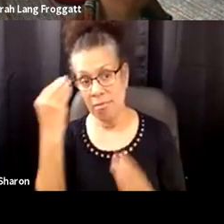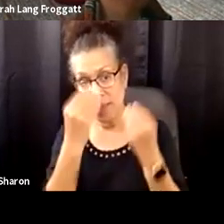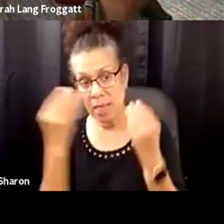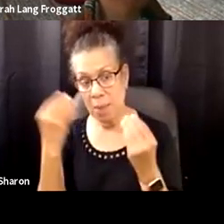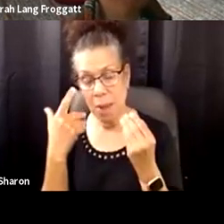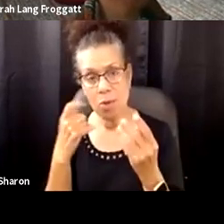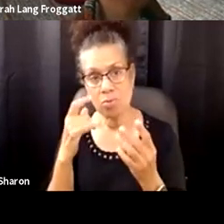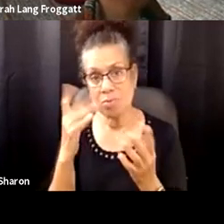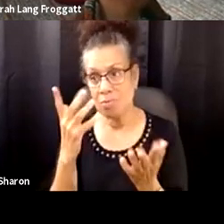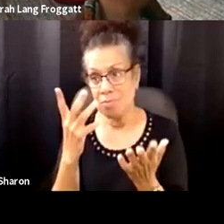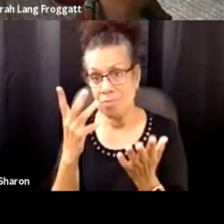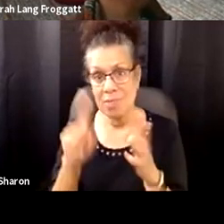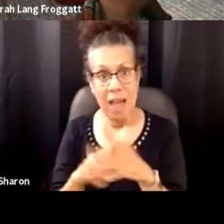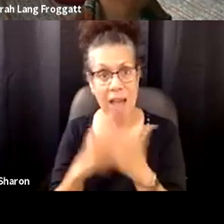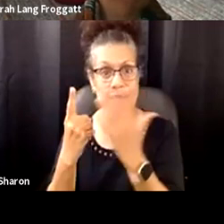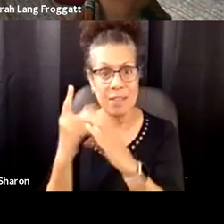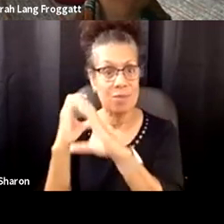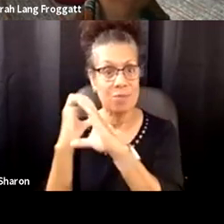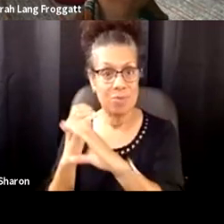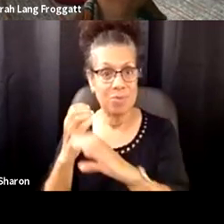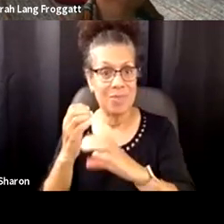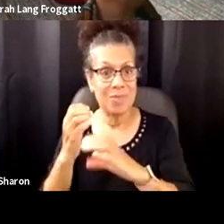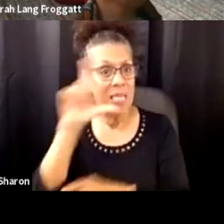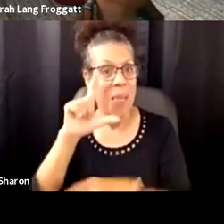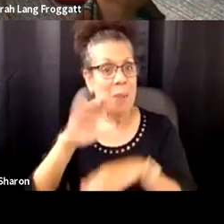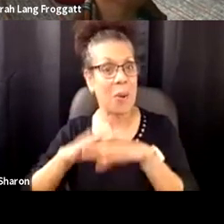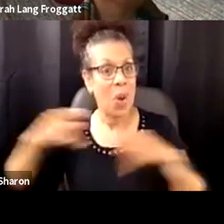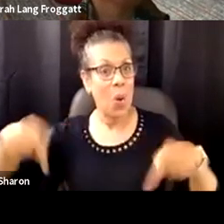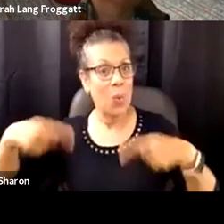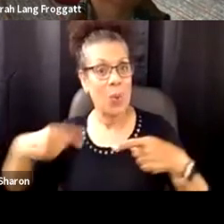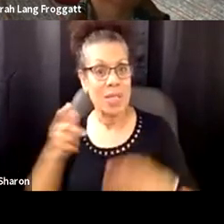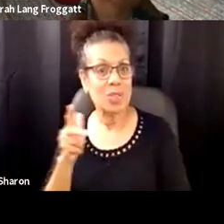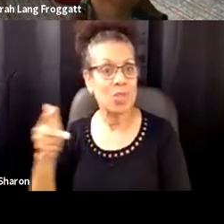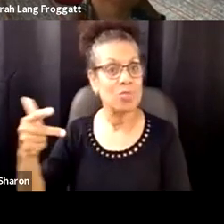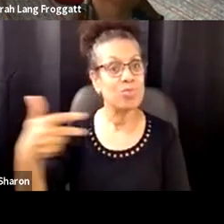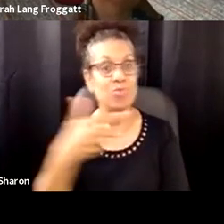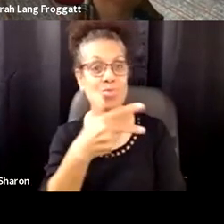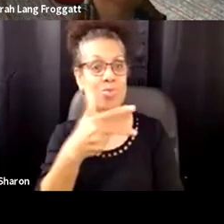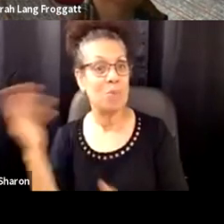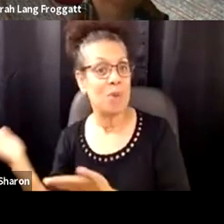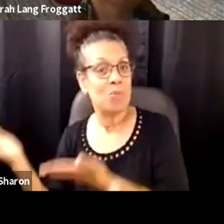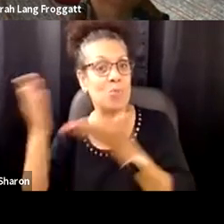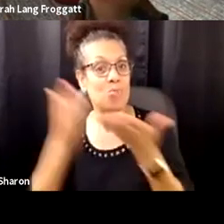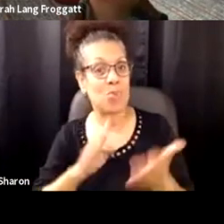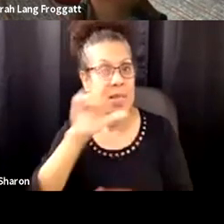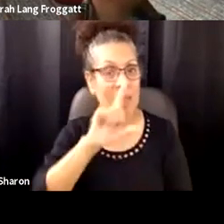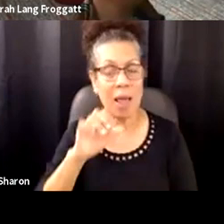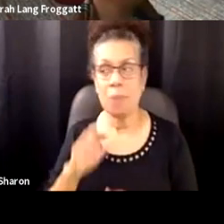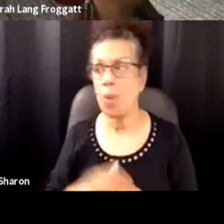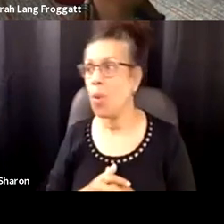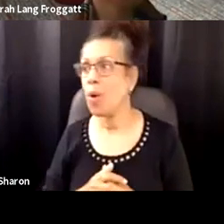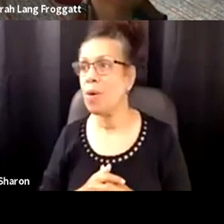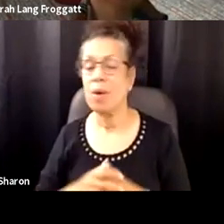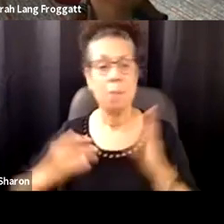recreating a bookmobile type program that could bring a library or there could be an art